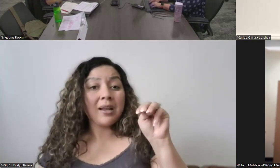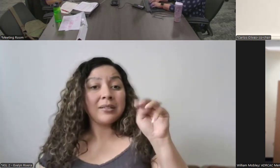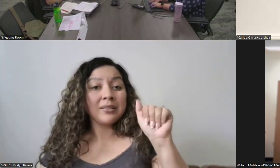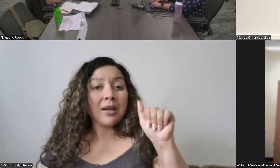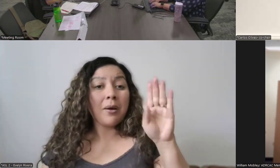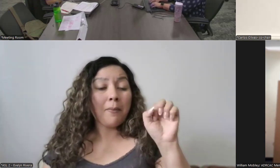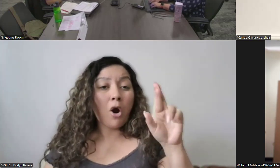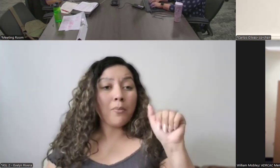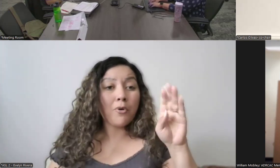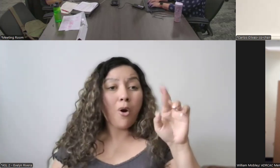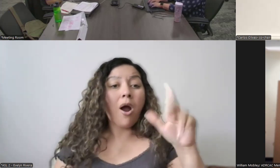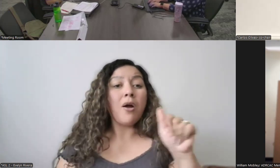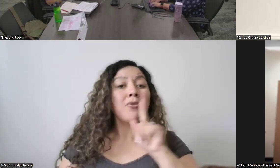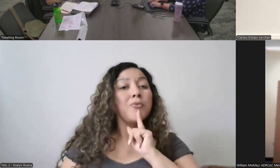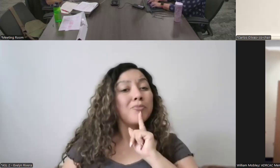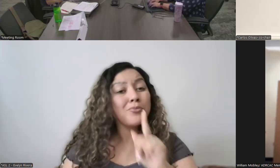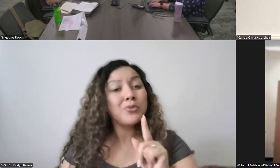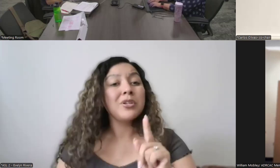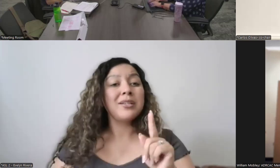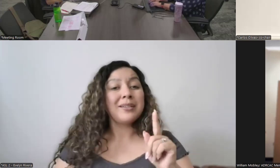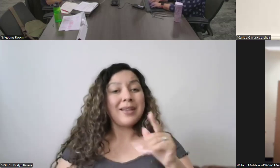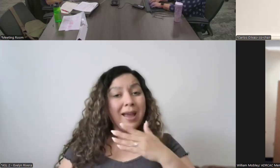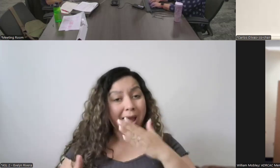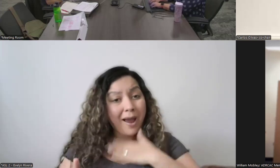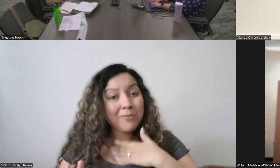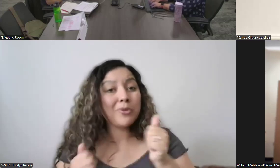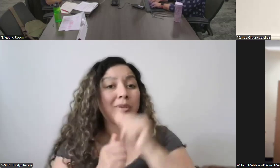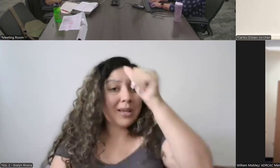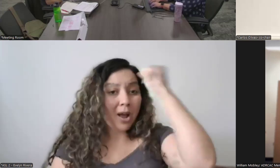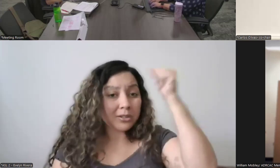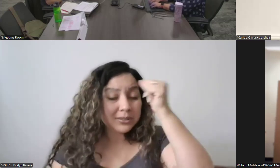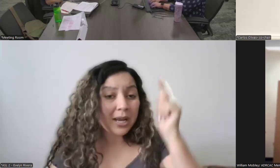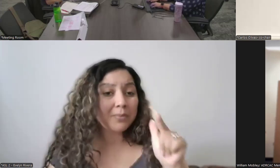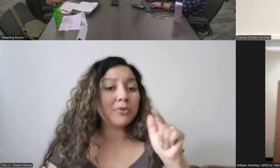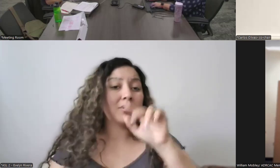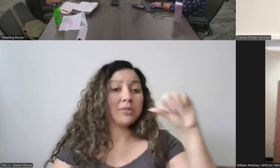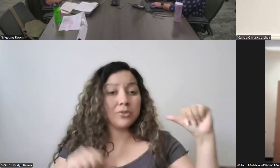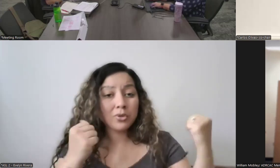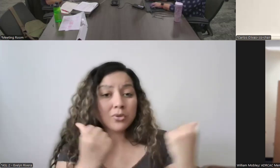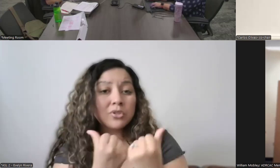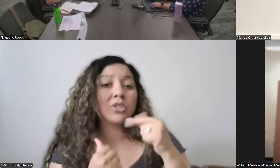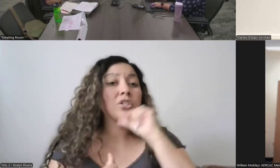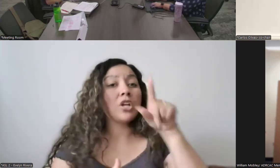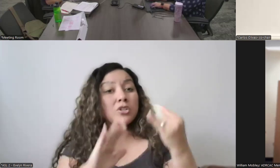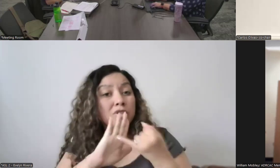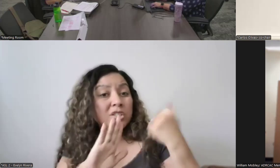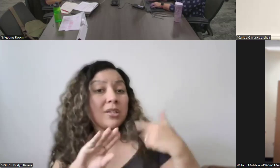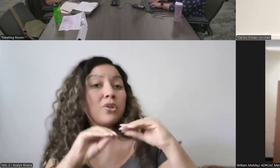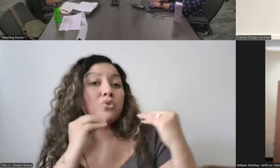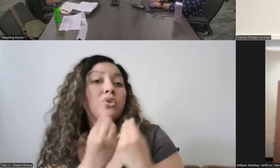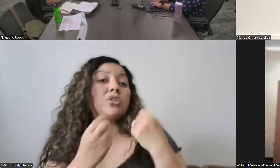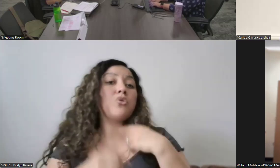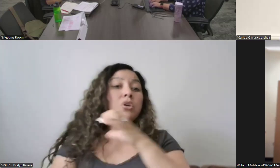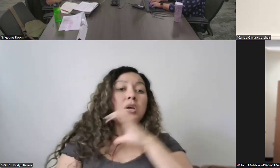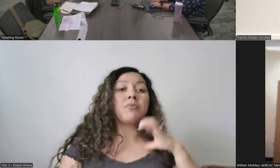you care about this, but you can't do it alone. This is ultimately not just an organization or this committee. It's